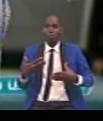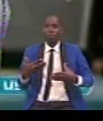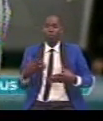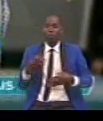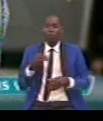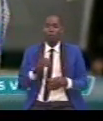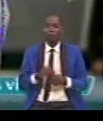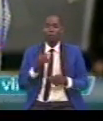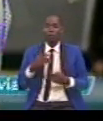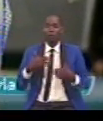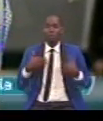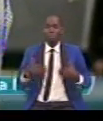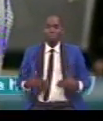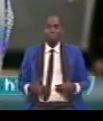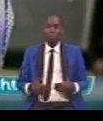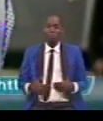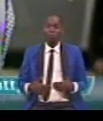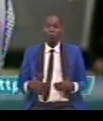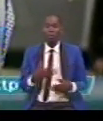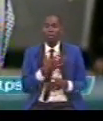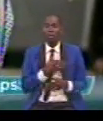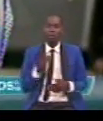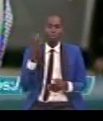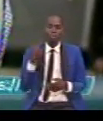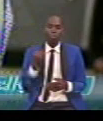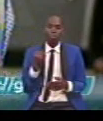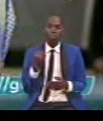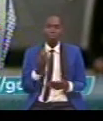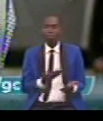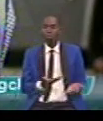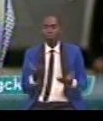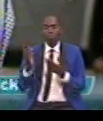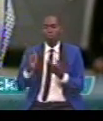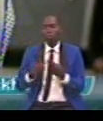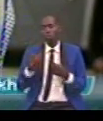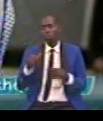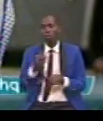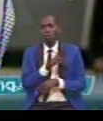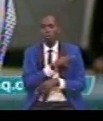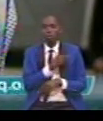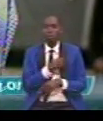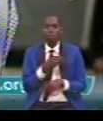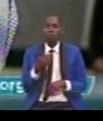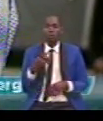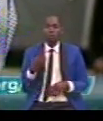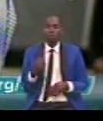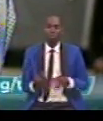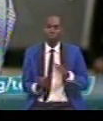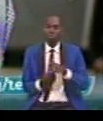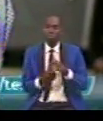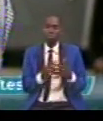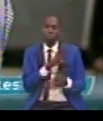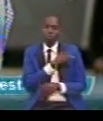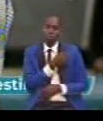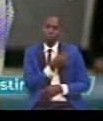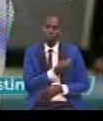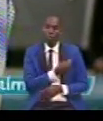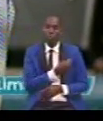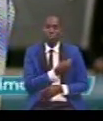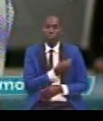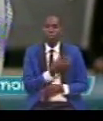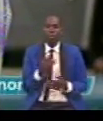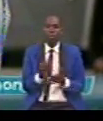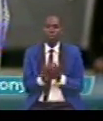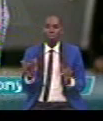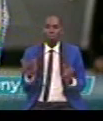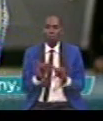stuff. So I was referred to go to a hospital, the major hospital in Dola for an operation. So that same week,